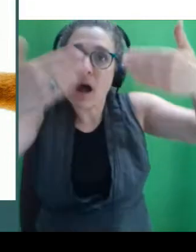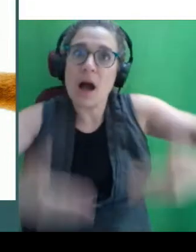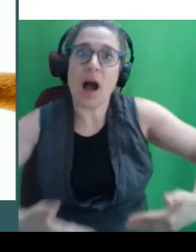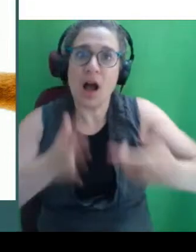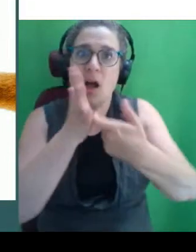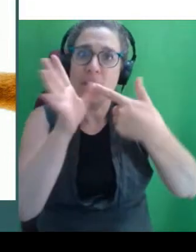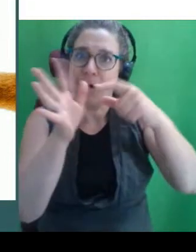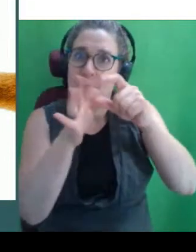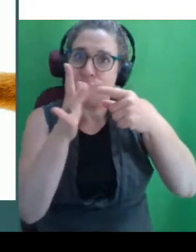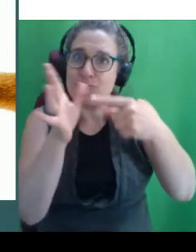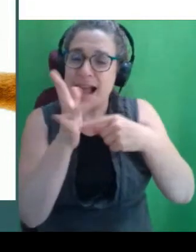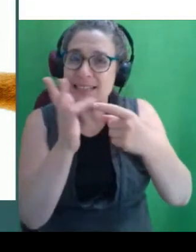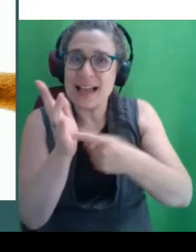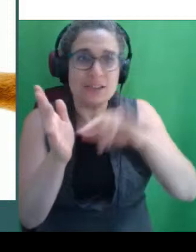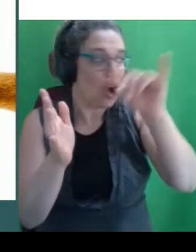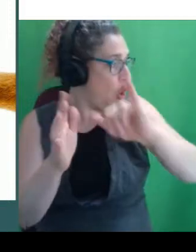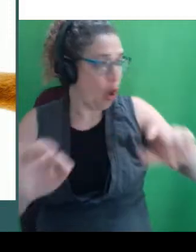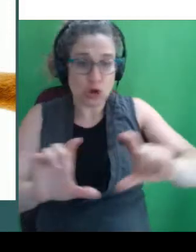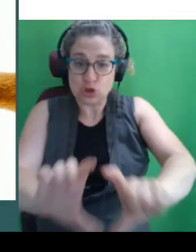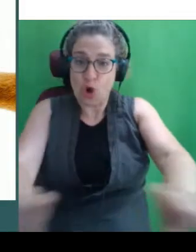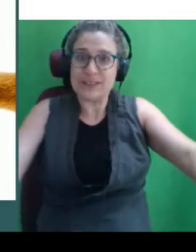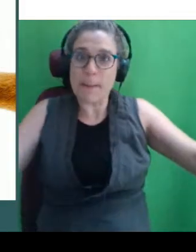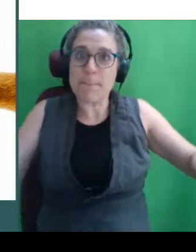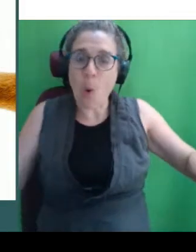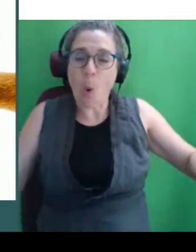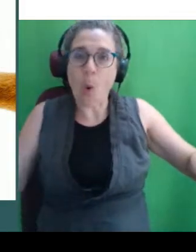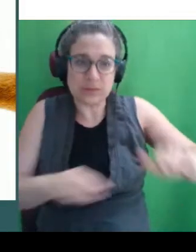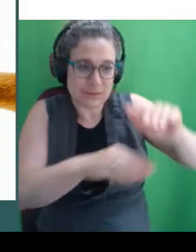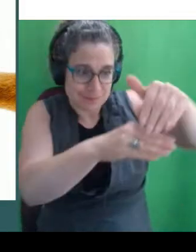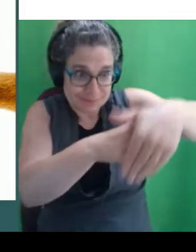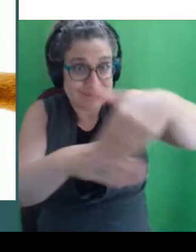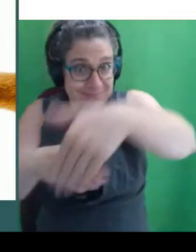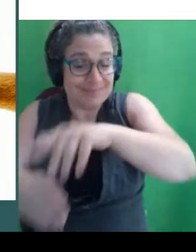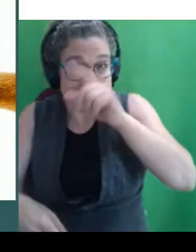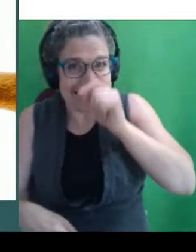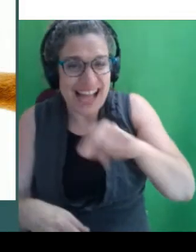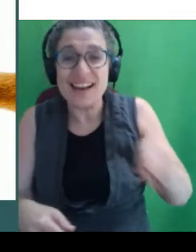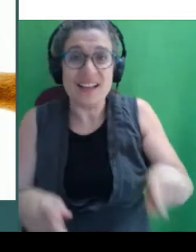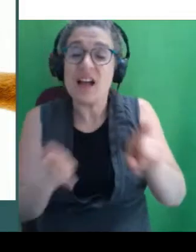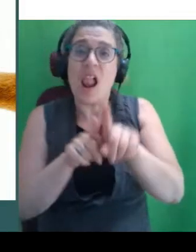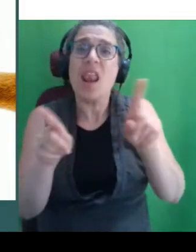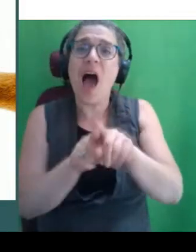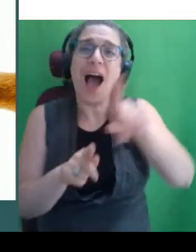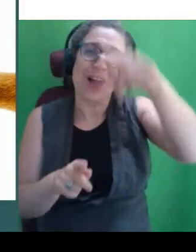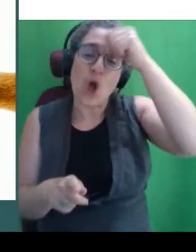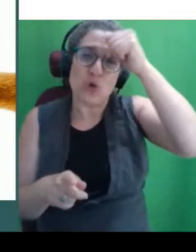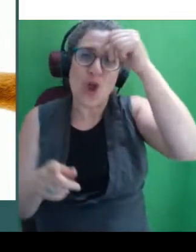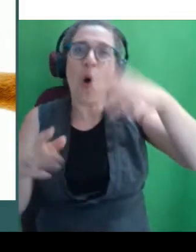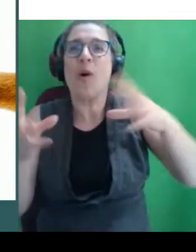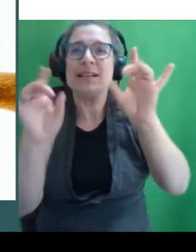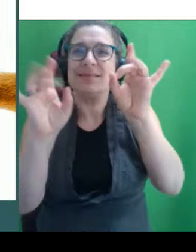almost like glitter. And if any parents out there who know about glitter and young